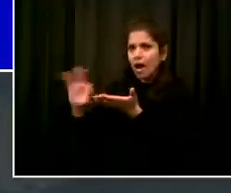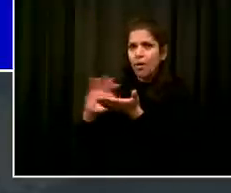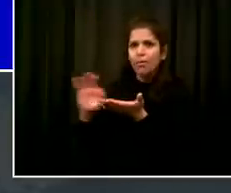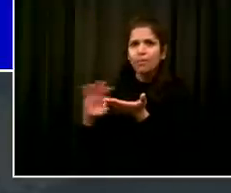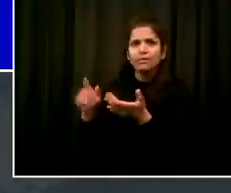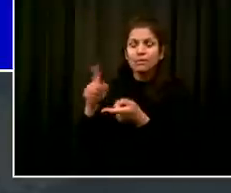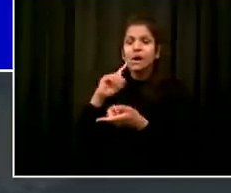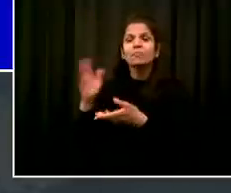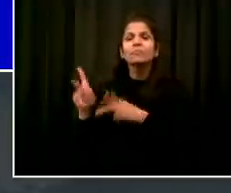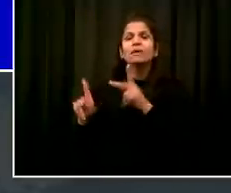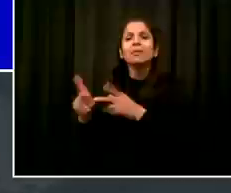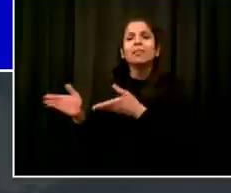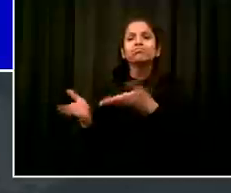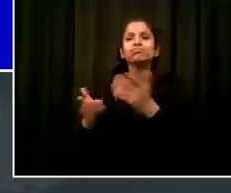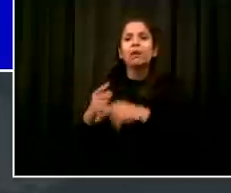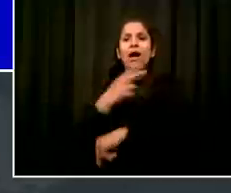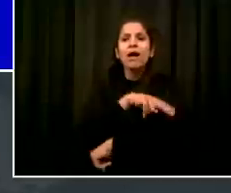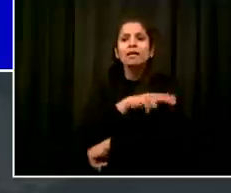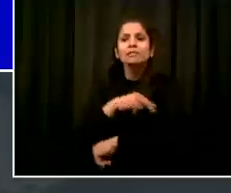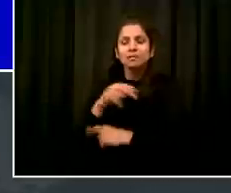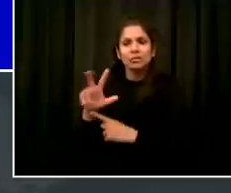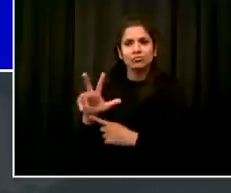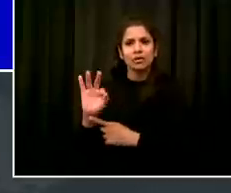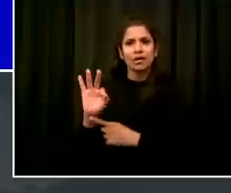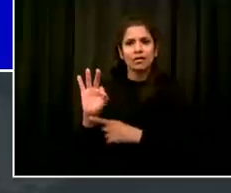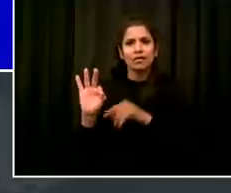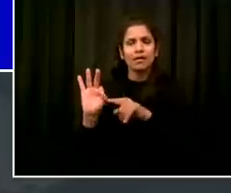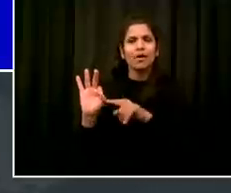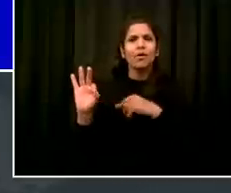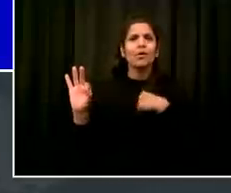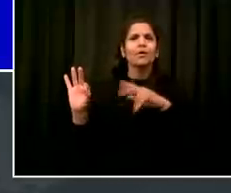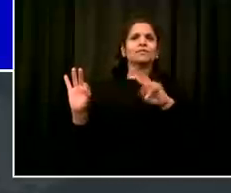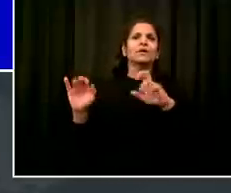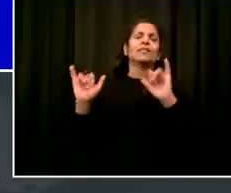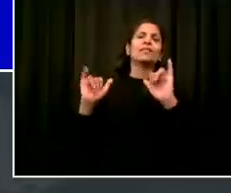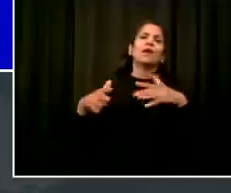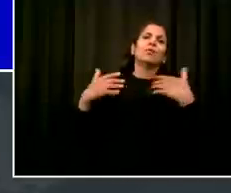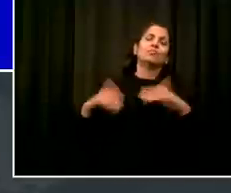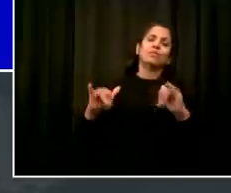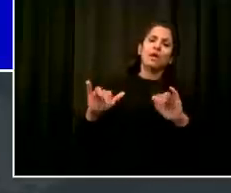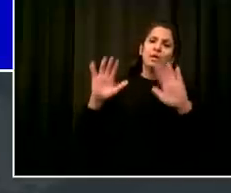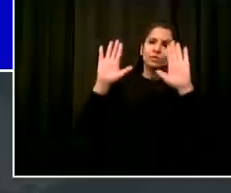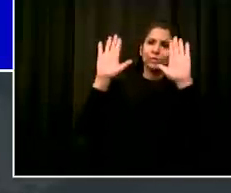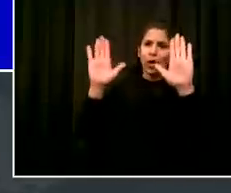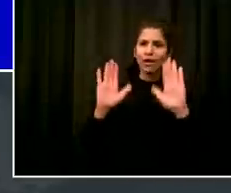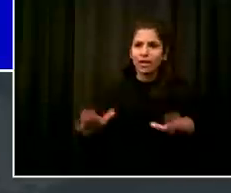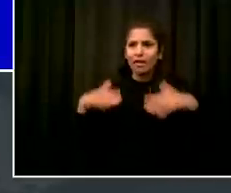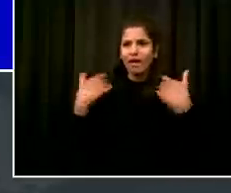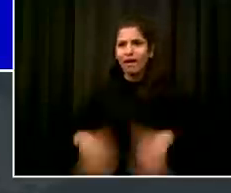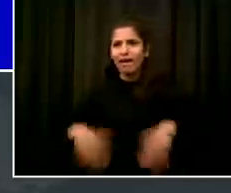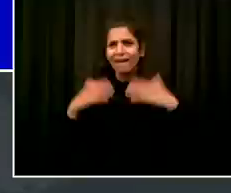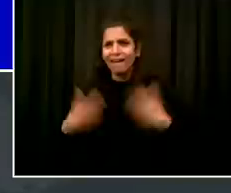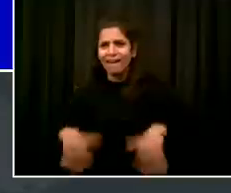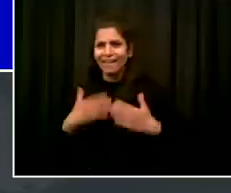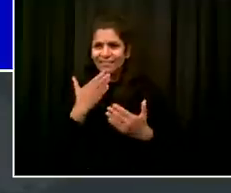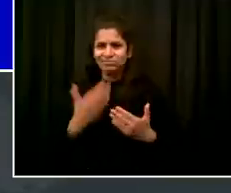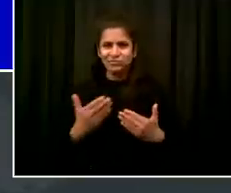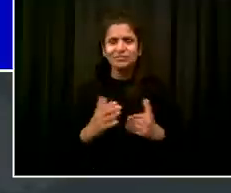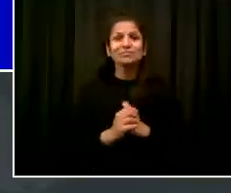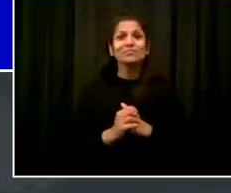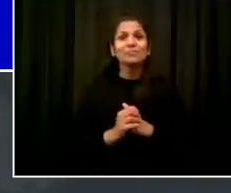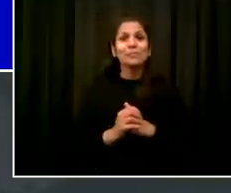all of New York City went into the hospital for this day, 39 only. That is a tremendous positive